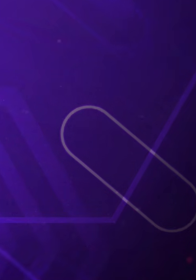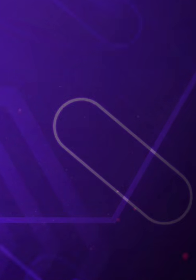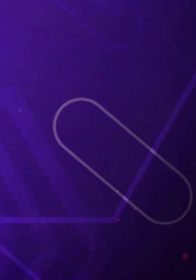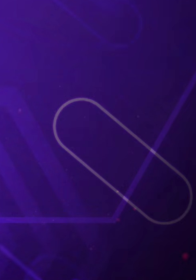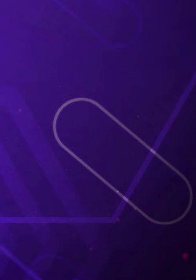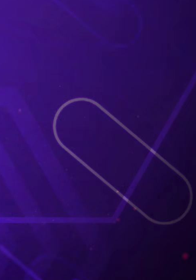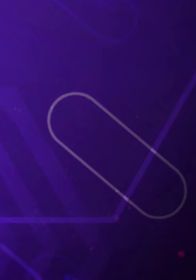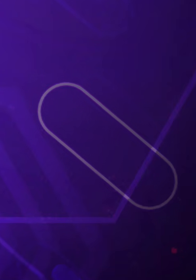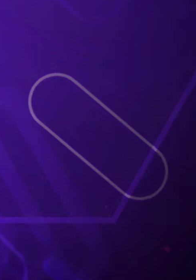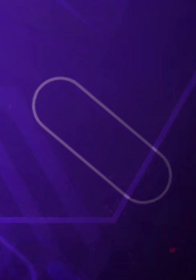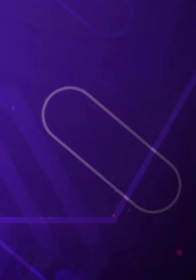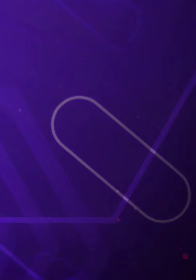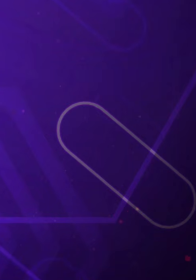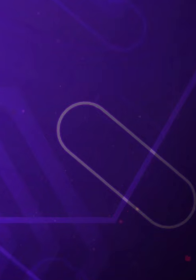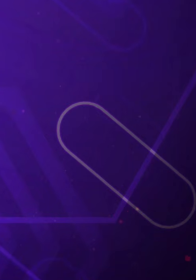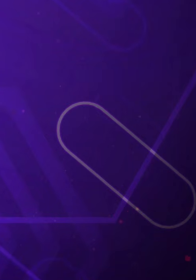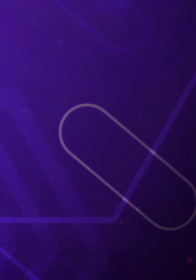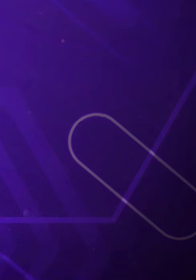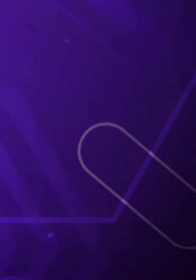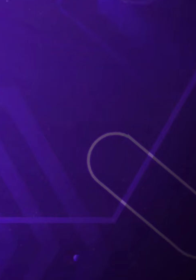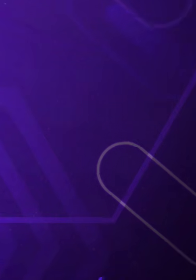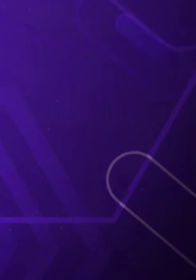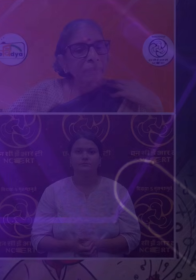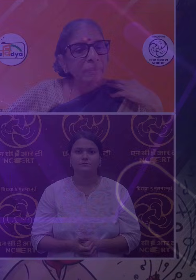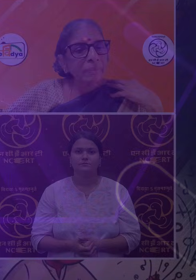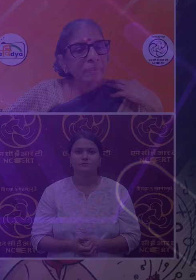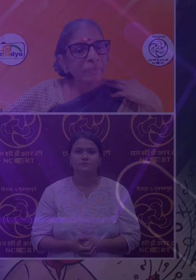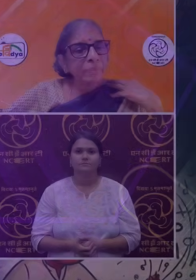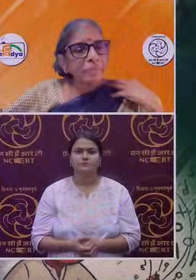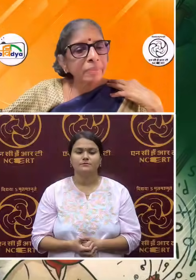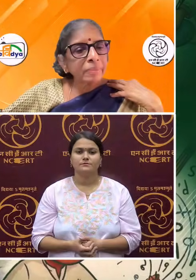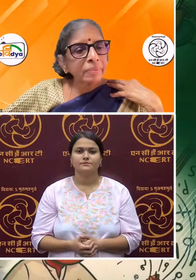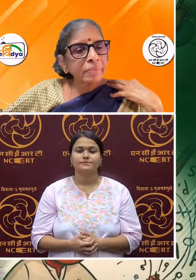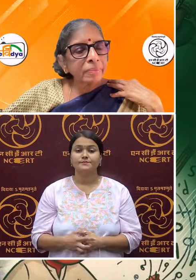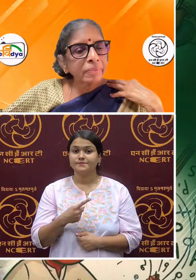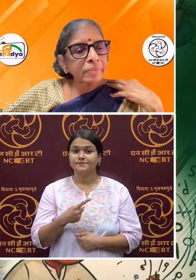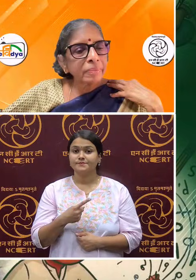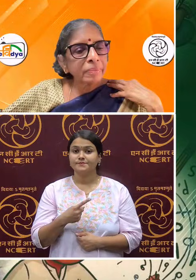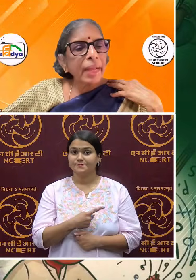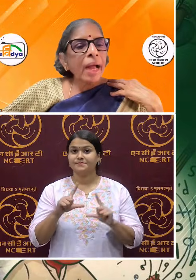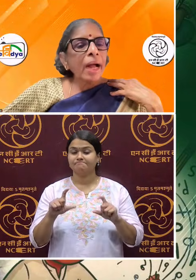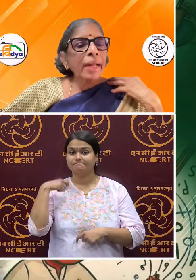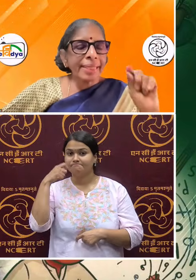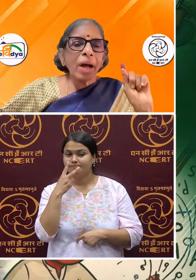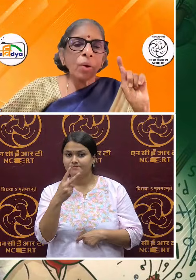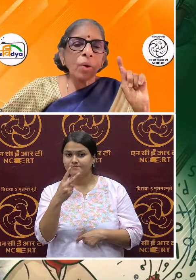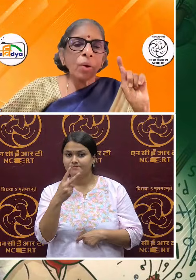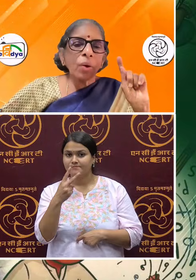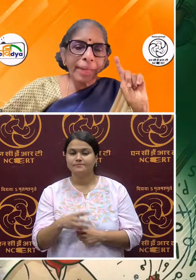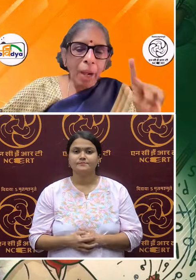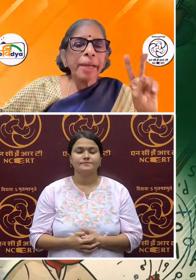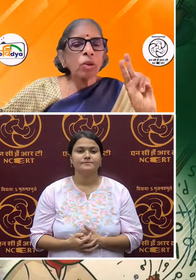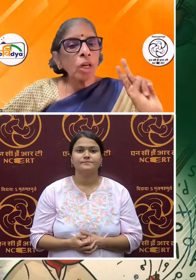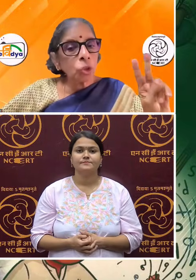Yes. So before they invented, aeroplane was Not. Yes, ma'am. Please tell us something about this